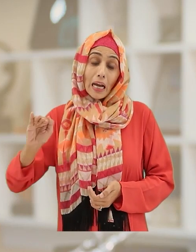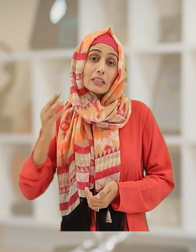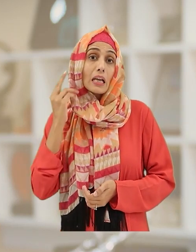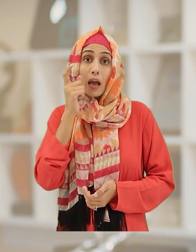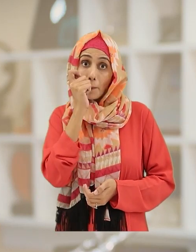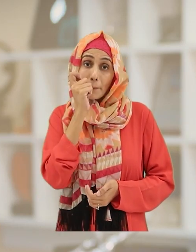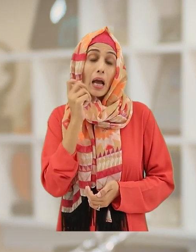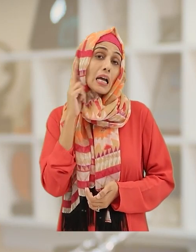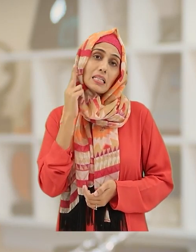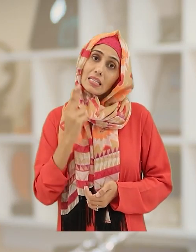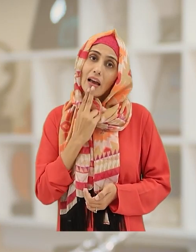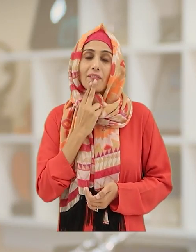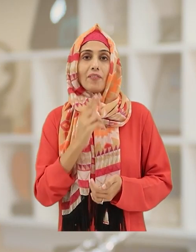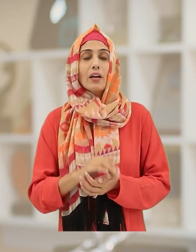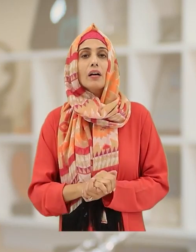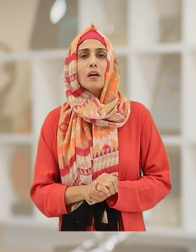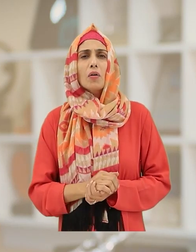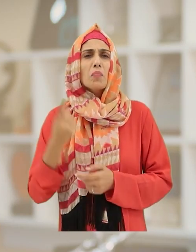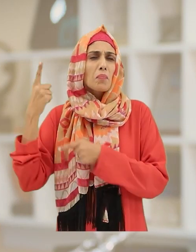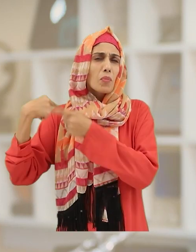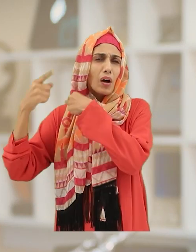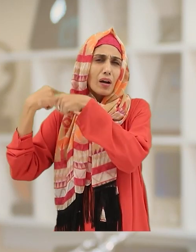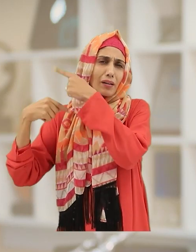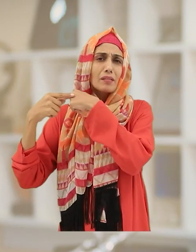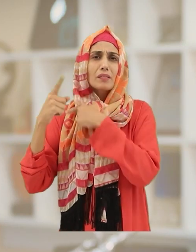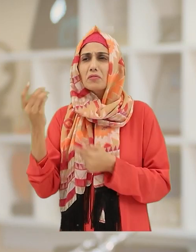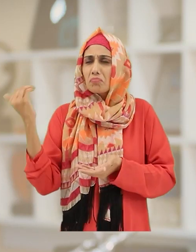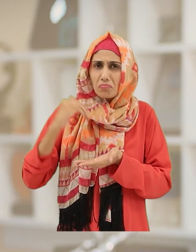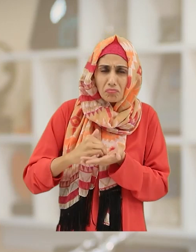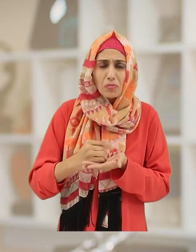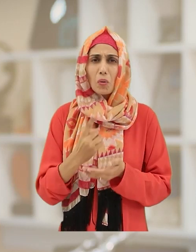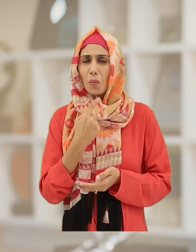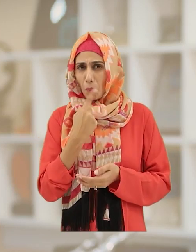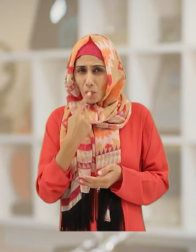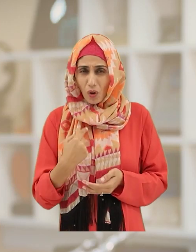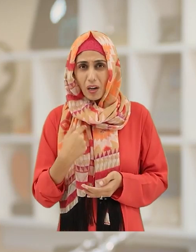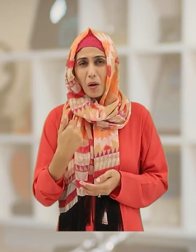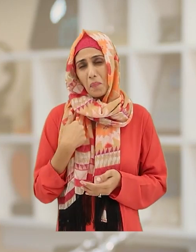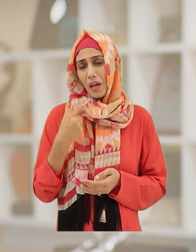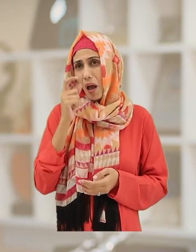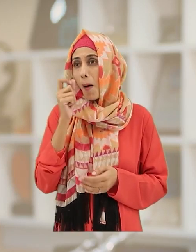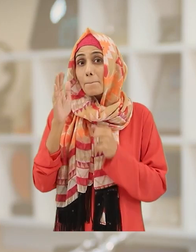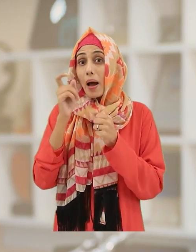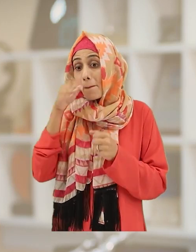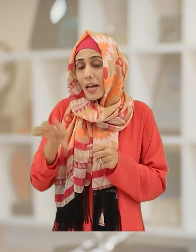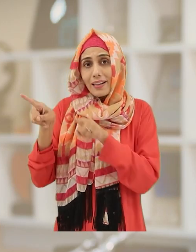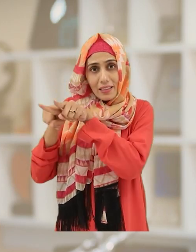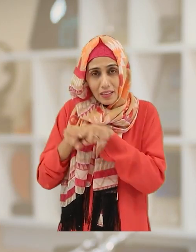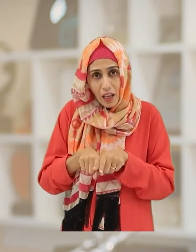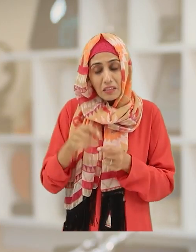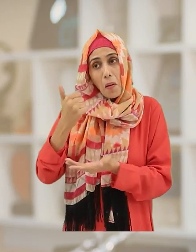So many years ago, she came to know about us, and she would bring her sons here and then sit outside on a